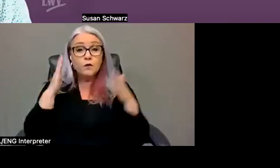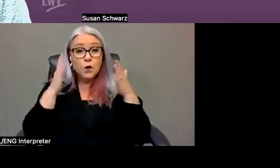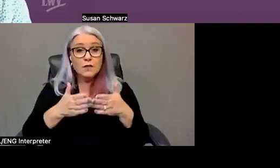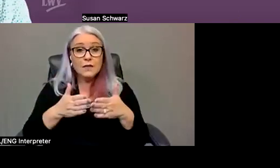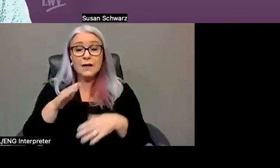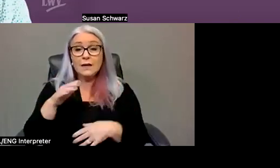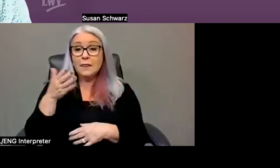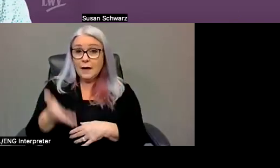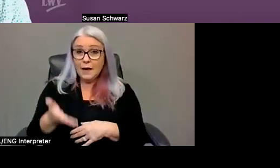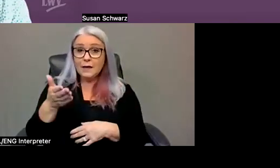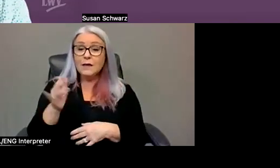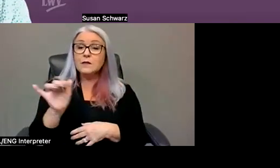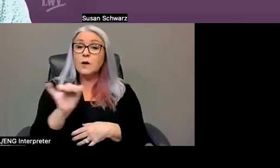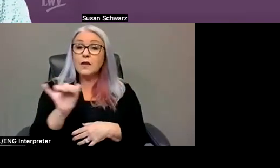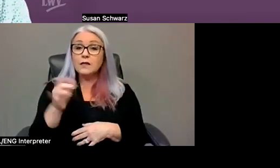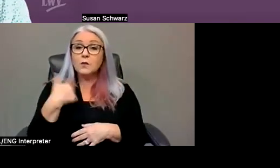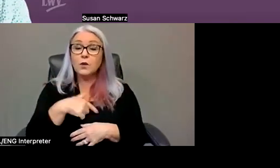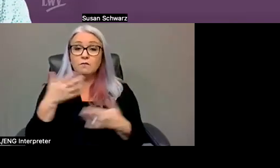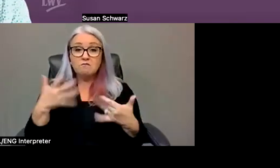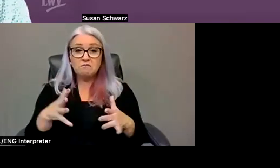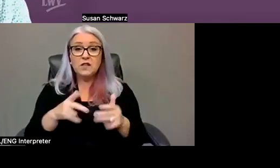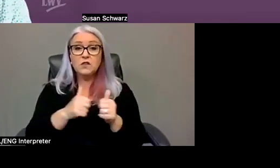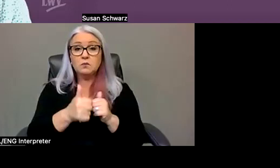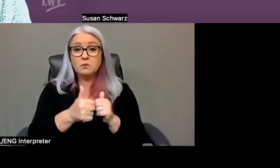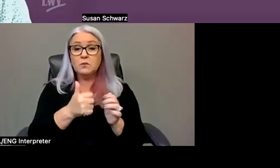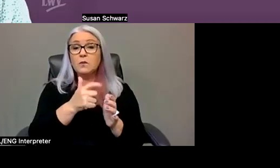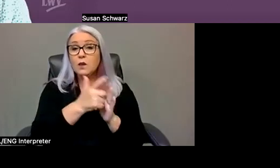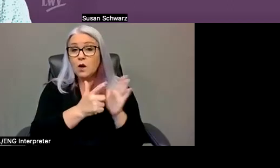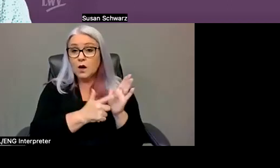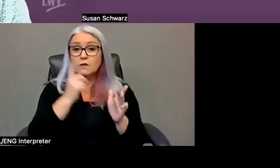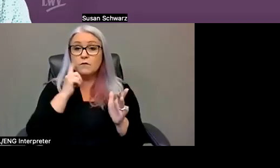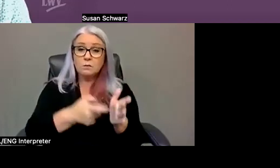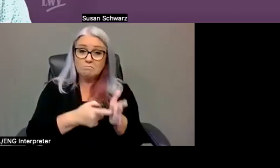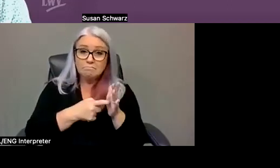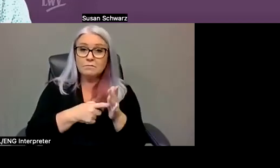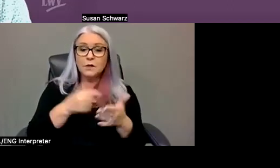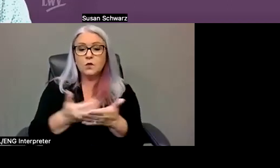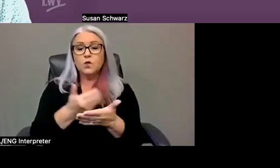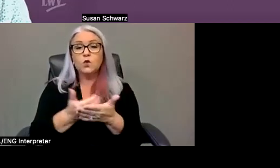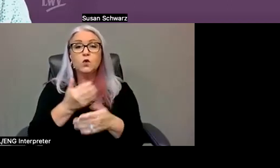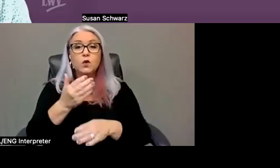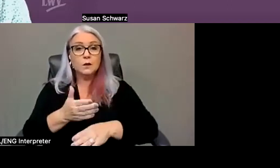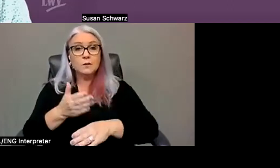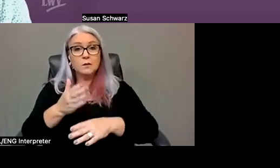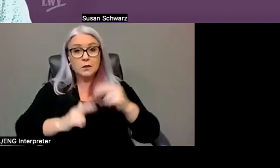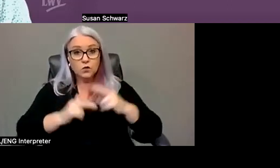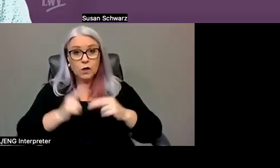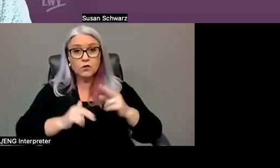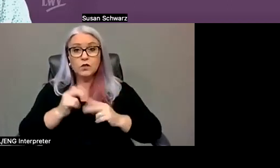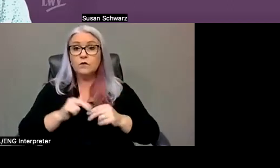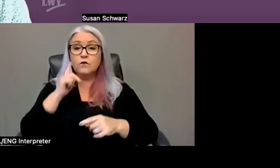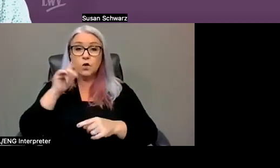we did pass laws that mandate that new construction meet tougher